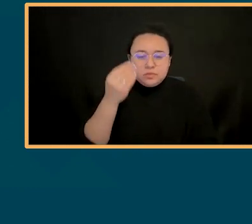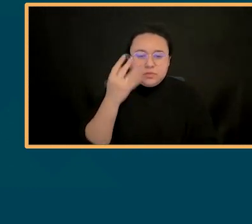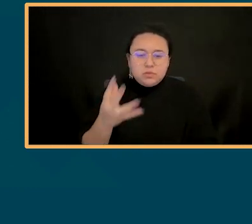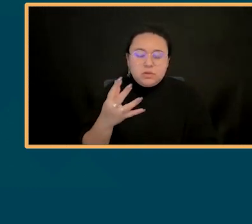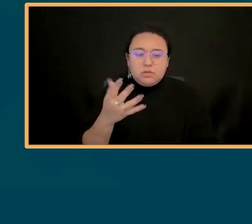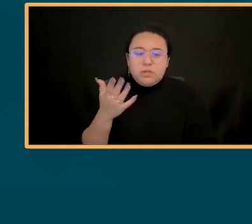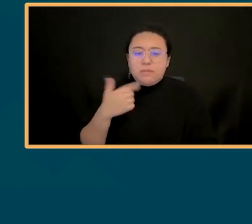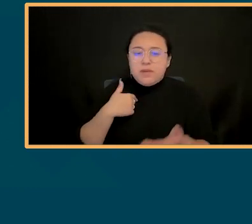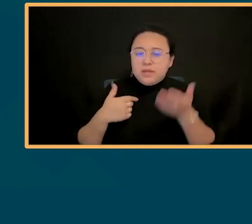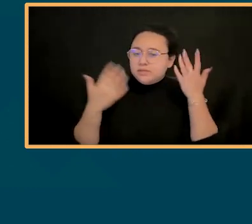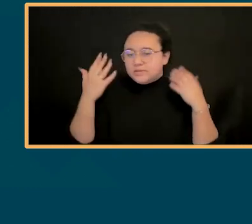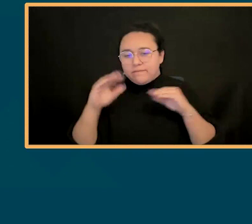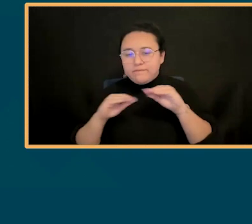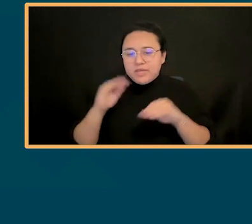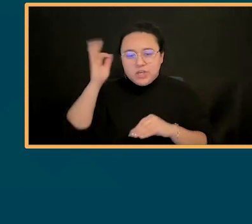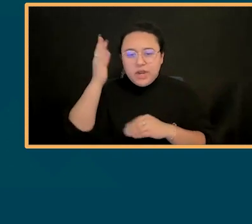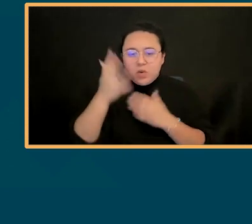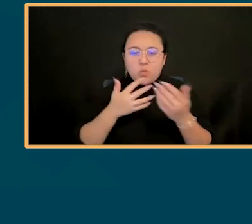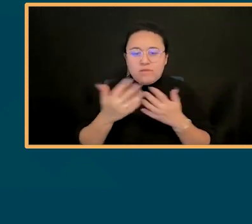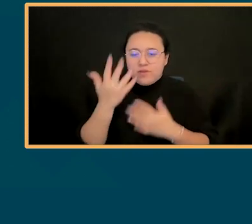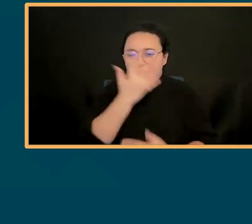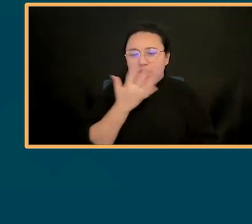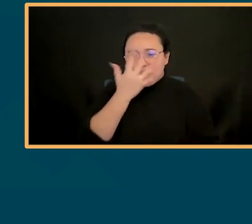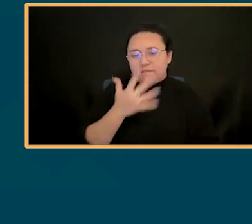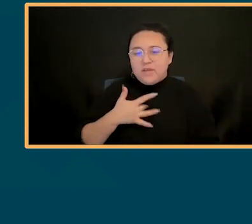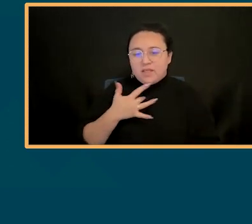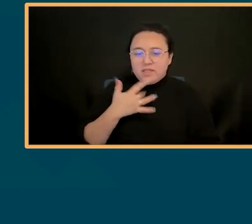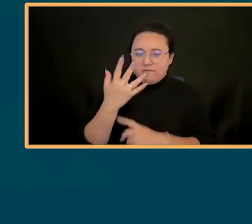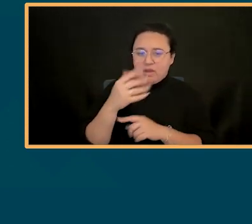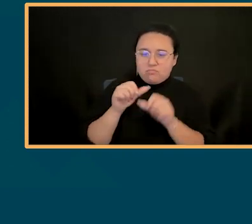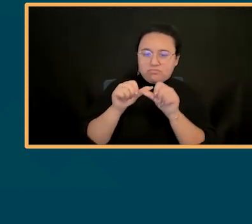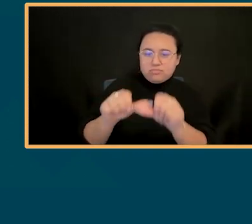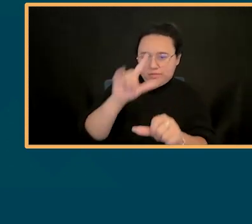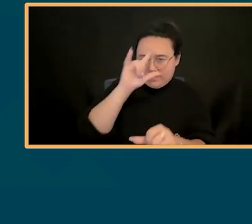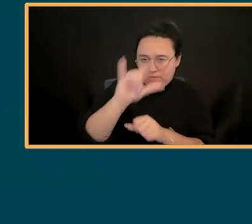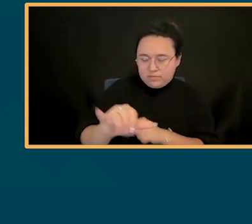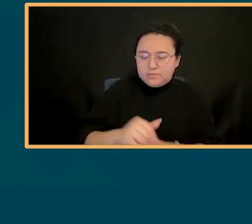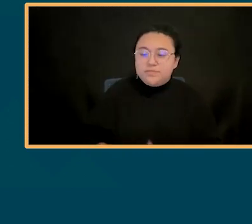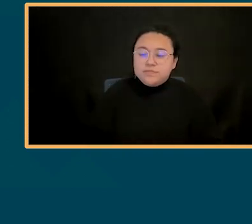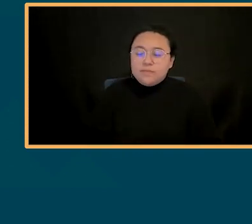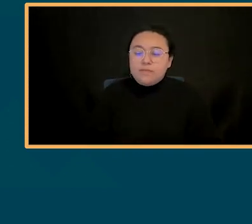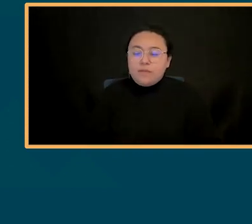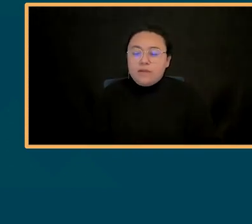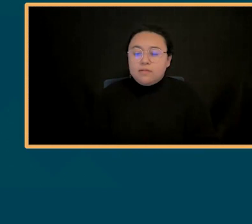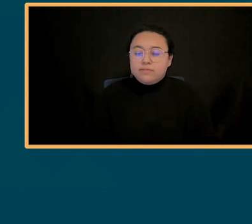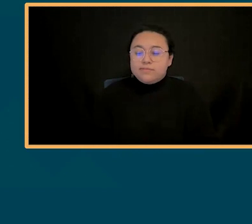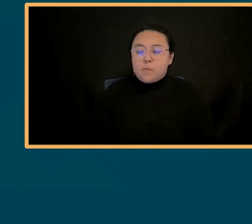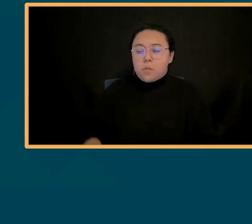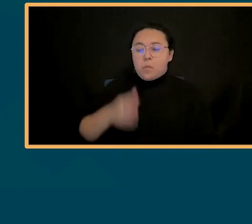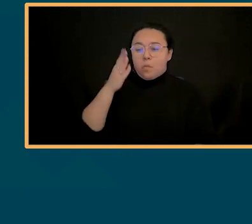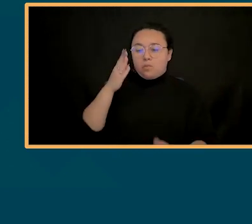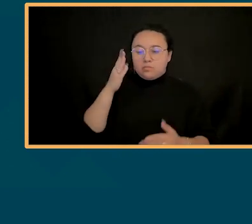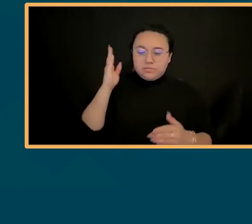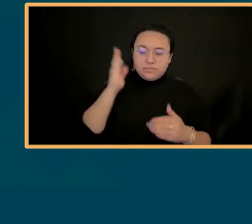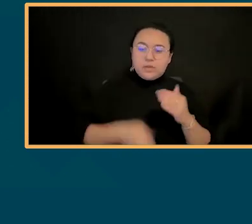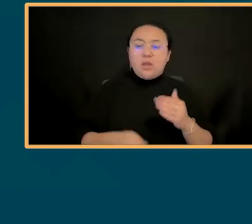flick your hair up and do whatever it makes you feel, to feel that that video can live in perpetuity. At the end, please take a moment and answer our